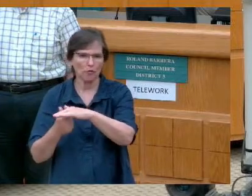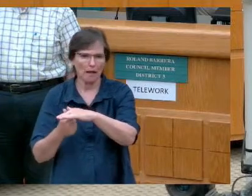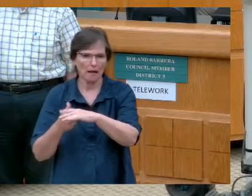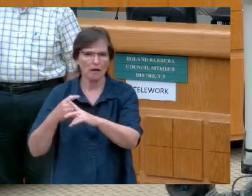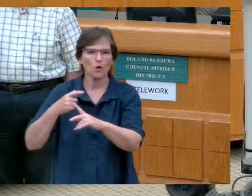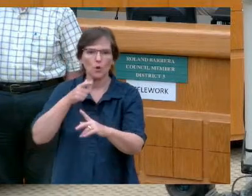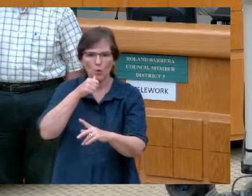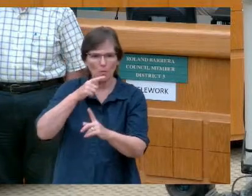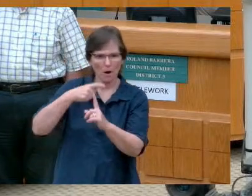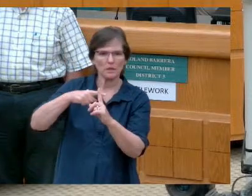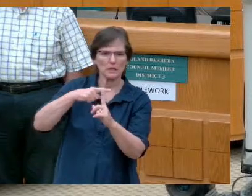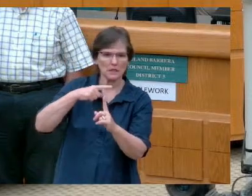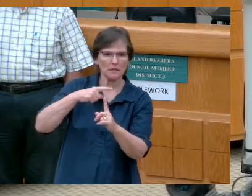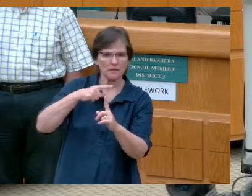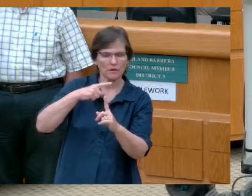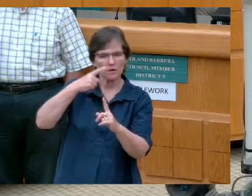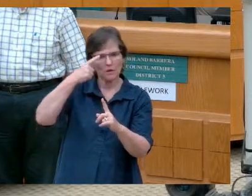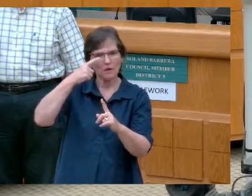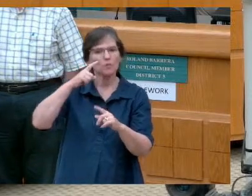COVID-19.